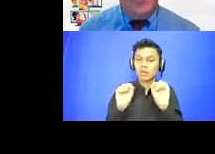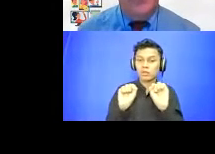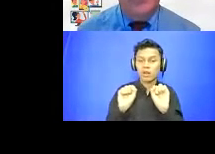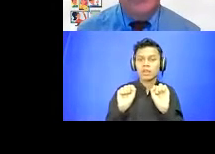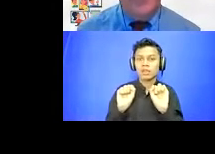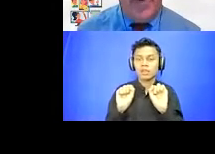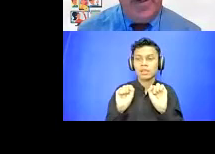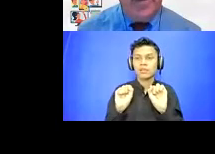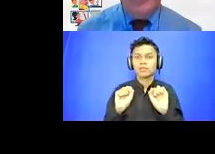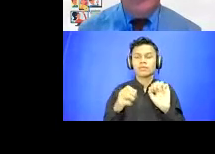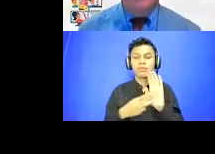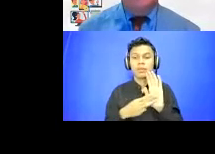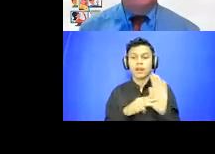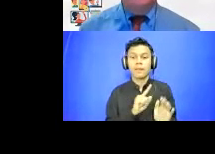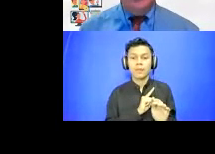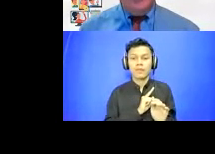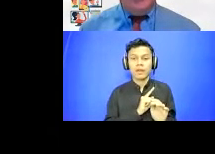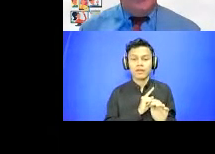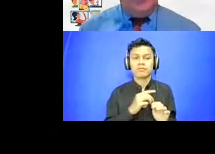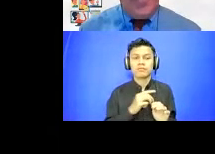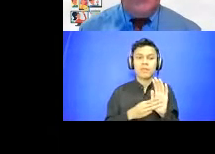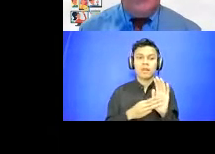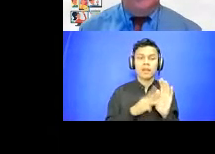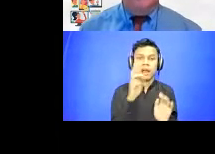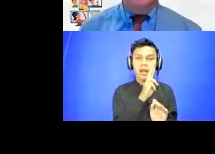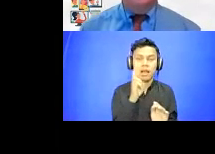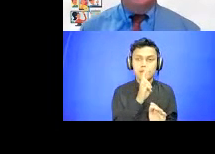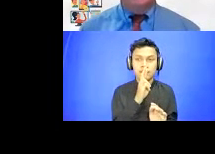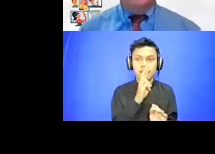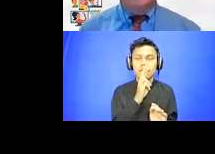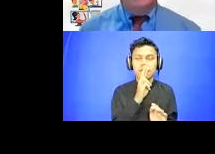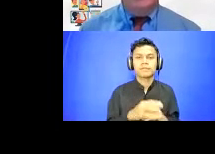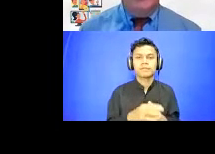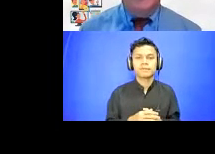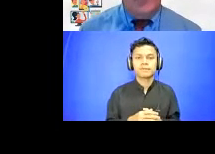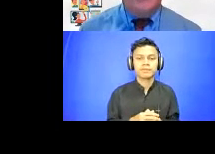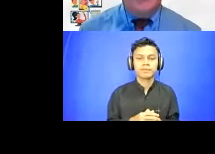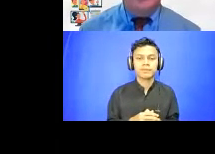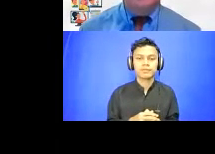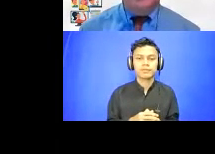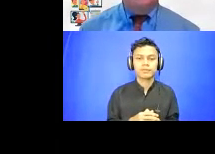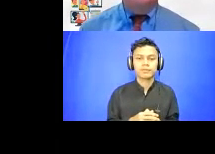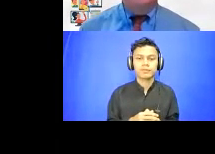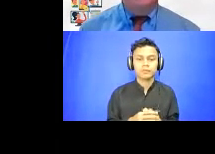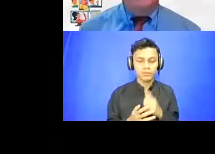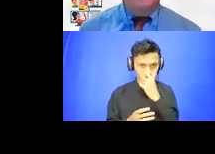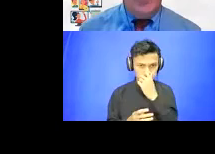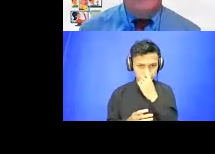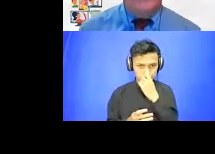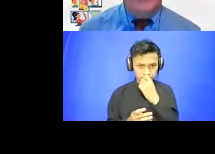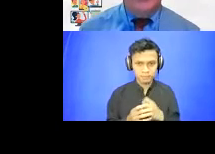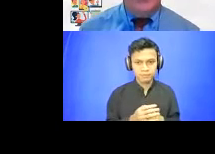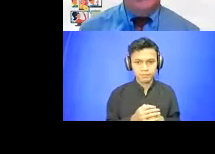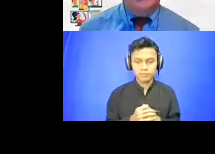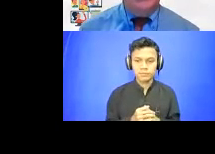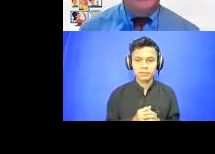ethical standards, the regulatory standards, and the practice standards, address issues related to